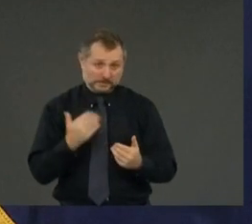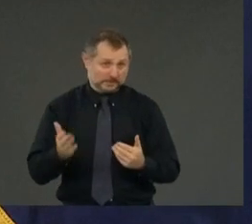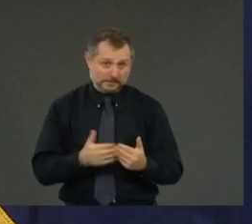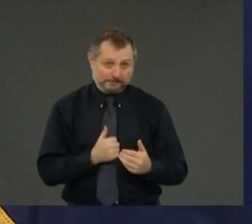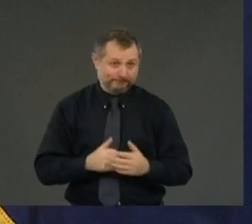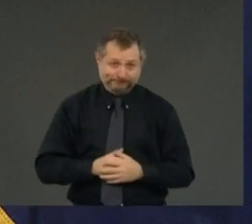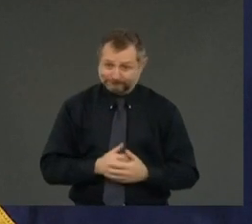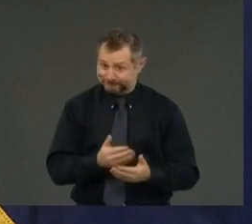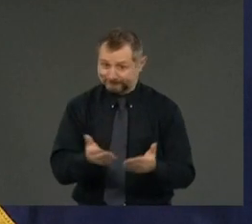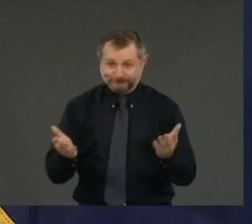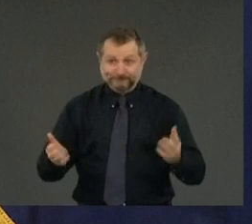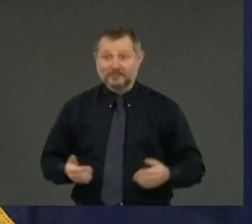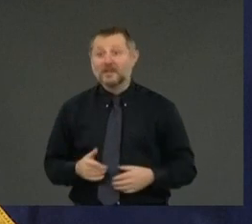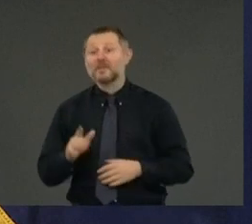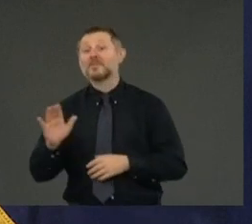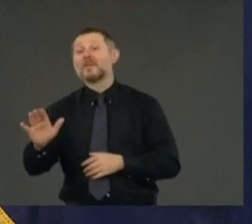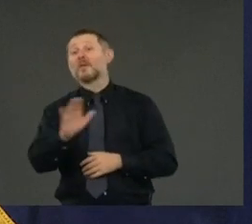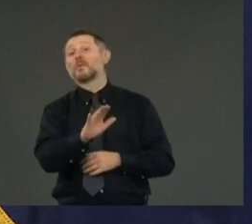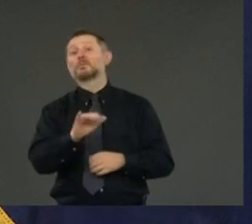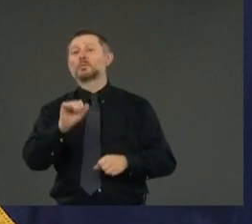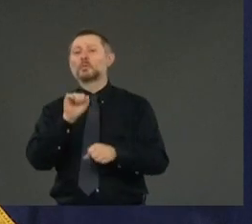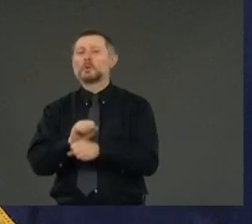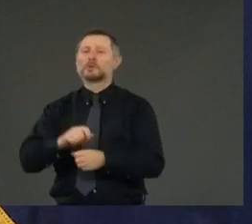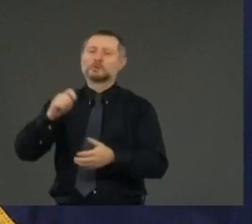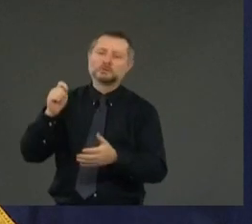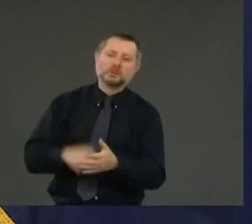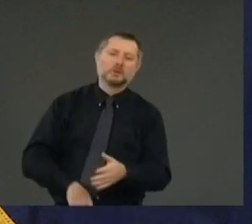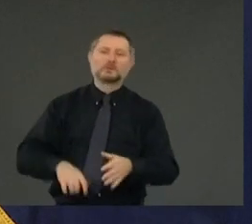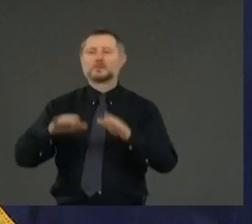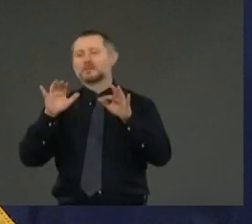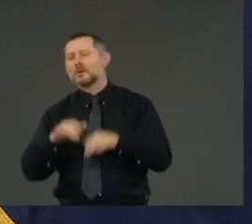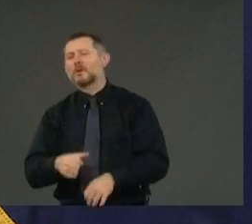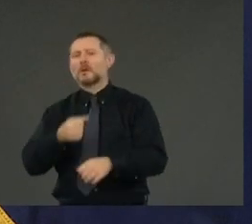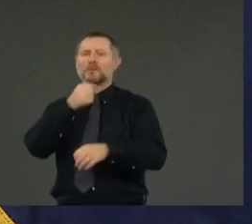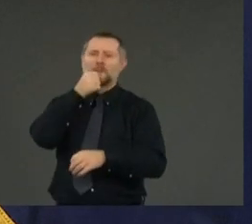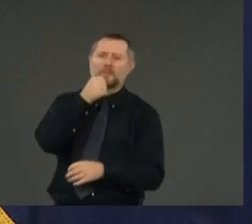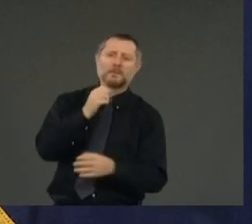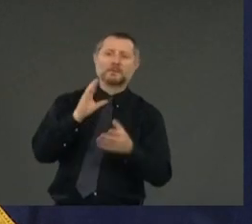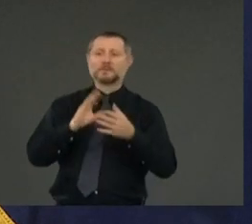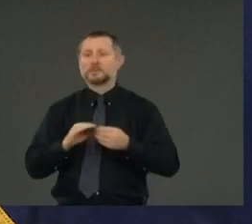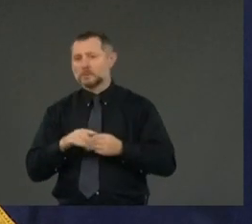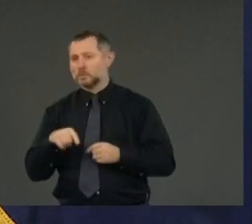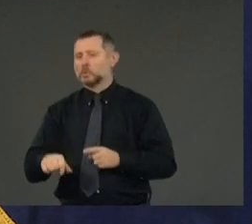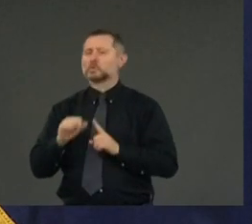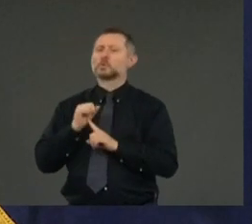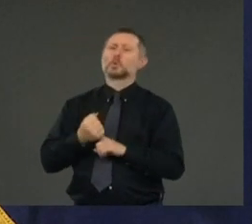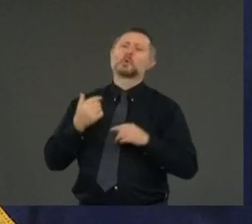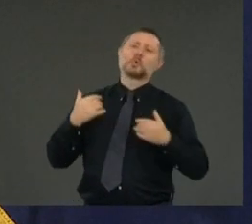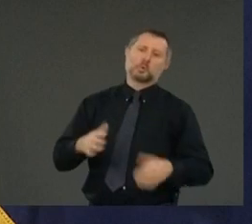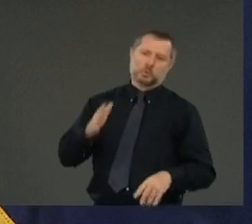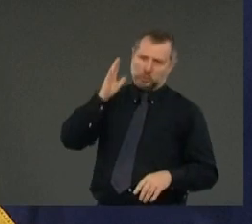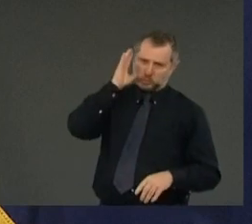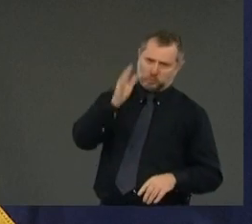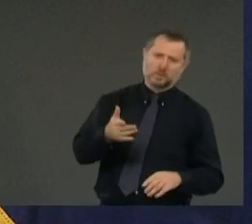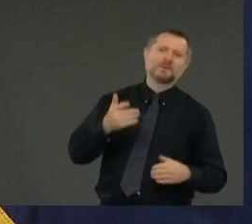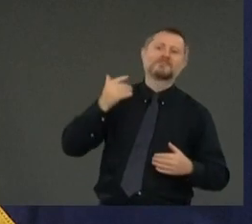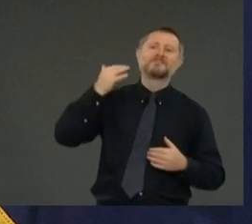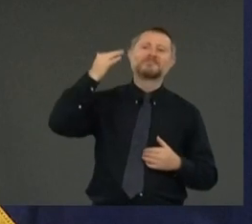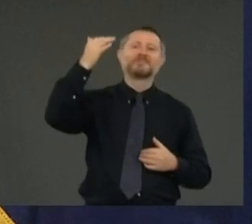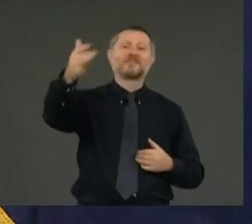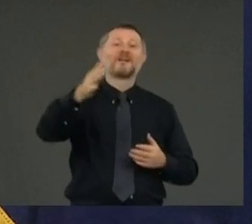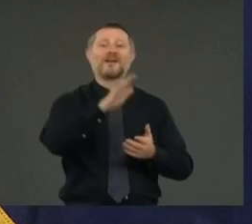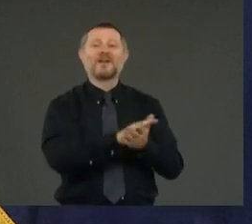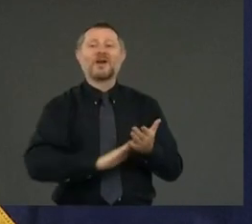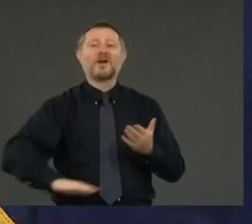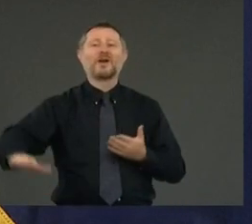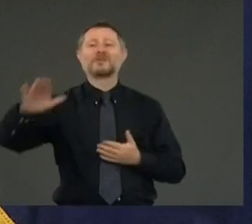Their coverage of this situation will be a course in journalism class one day, I believe.